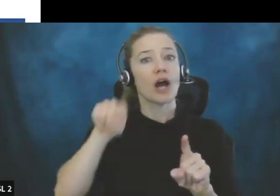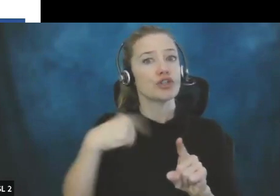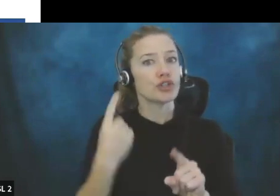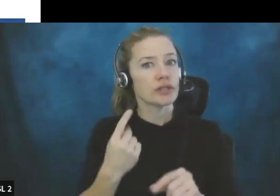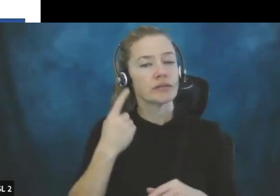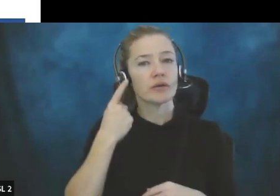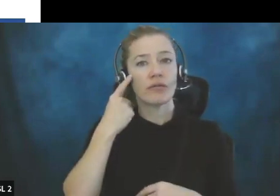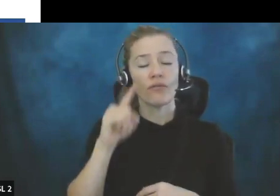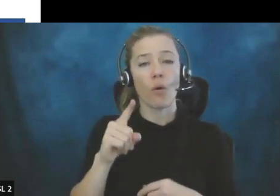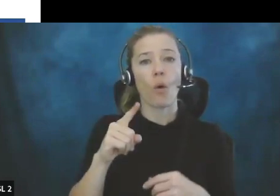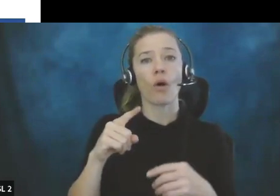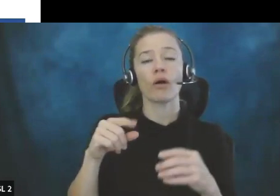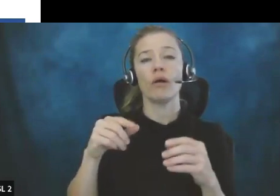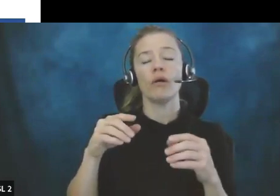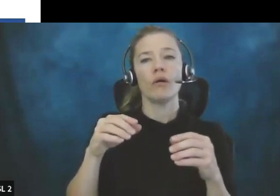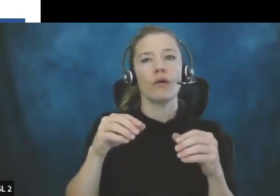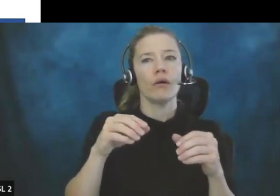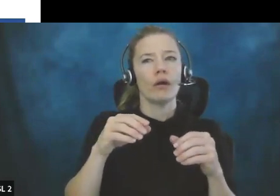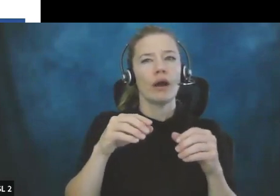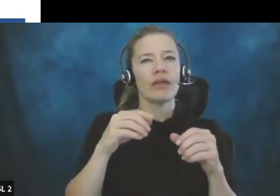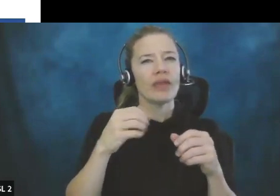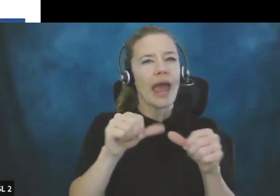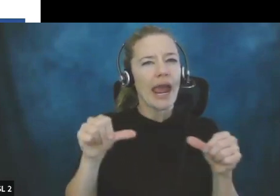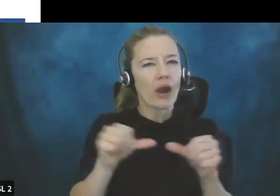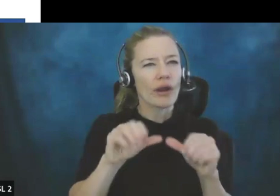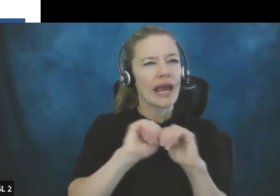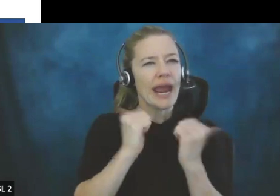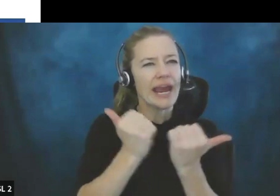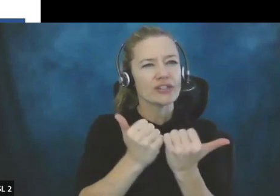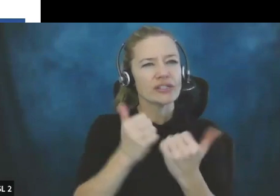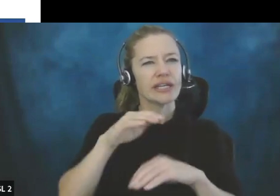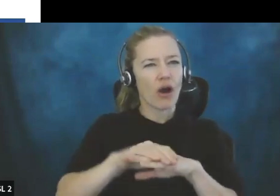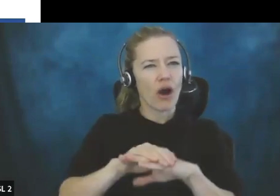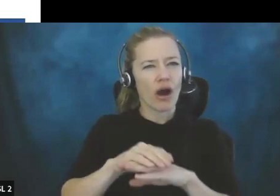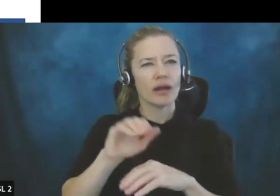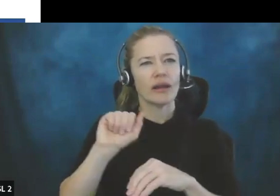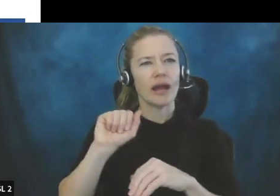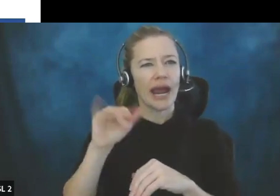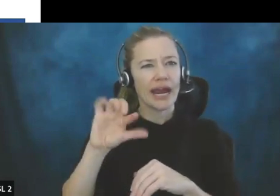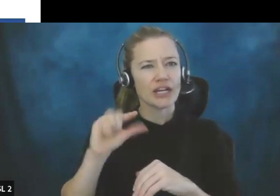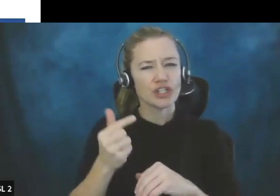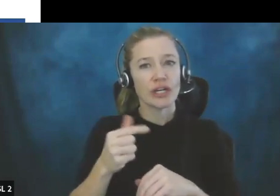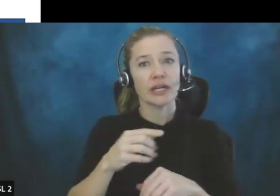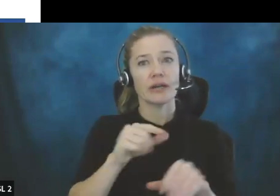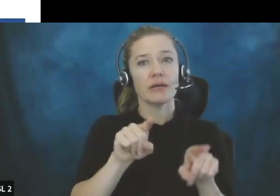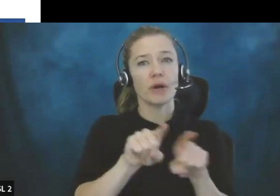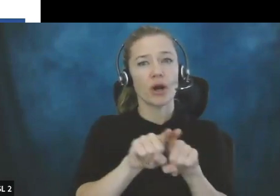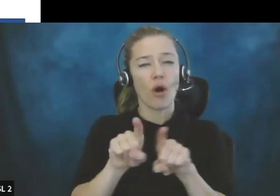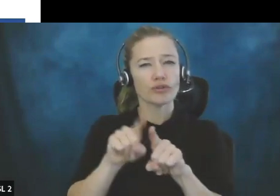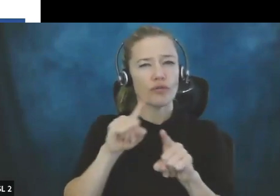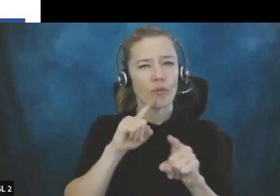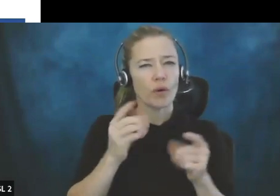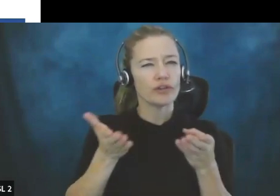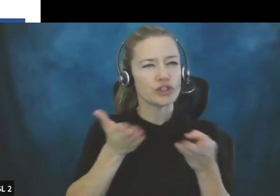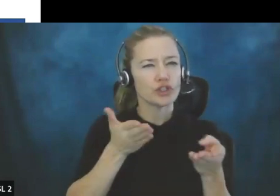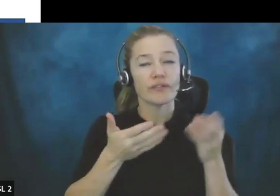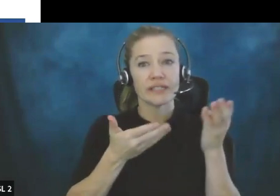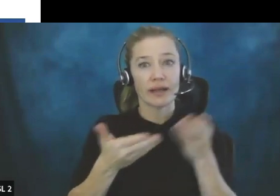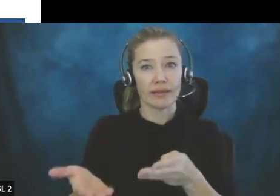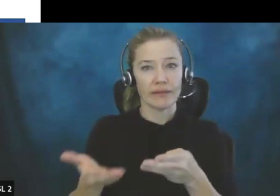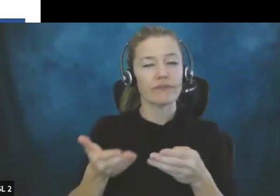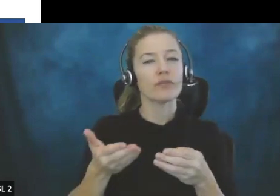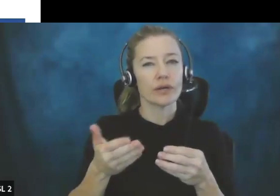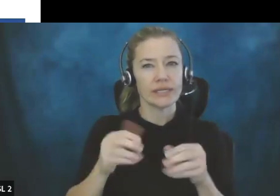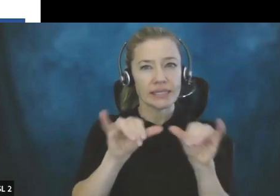for this is not just for the Area Agency on Aging and older adult service delivery